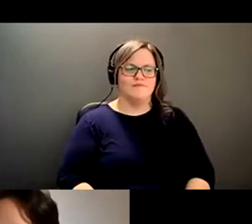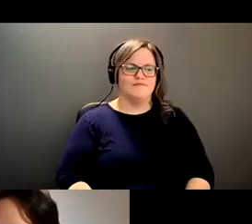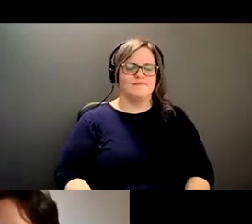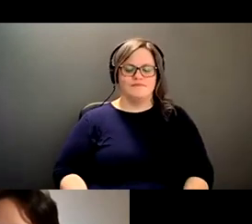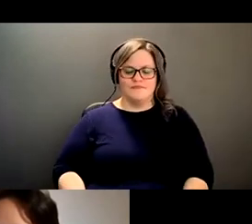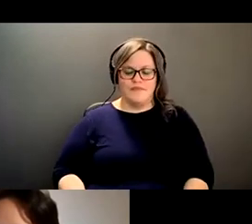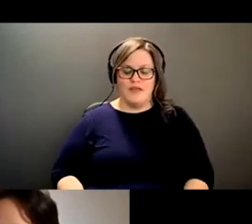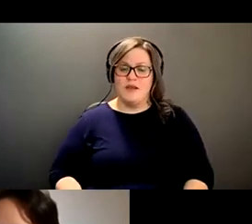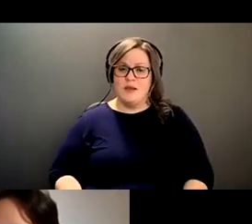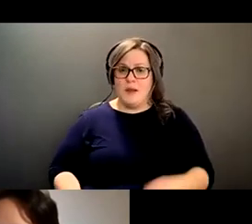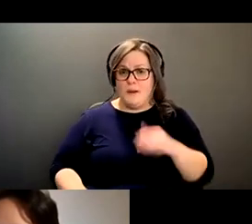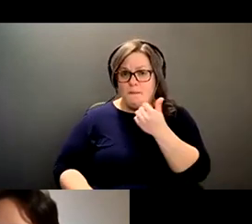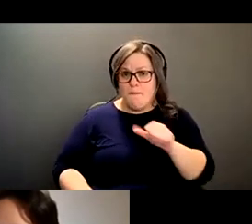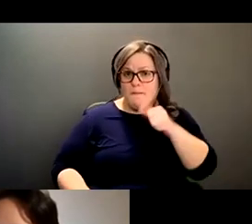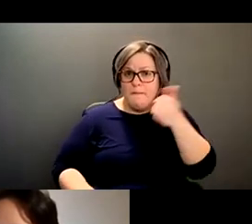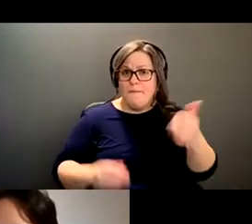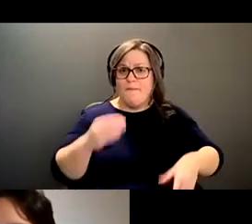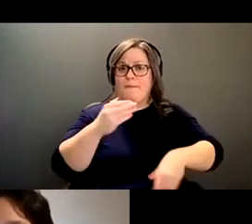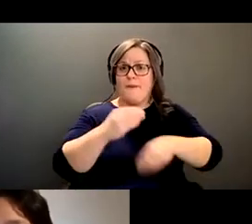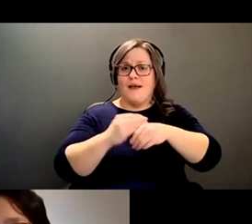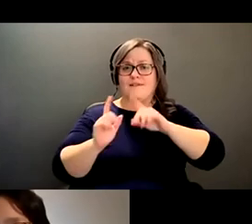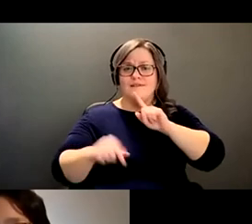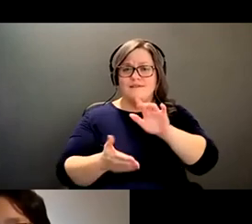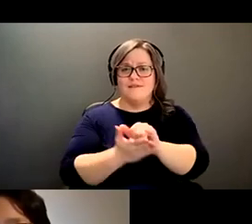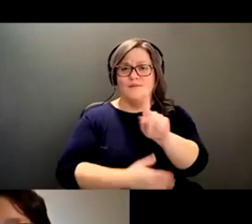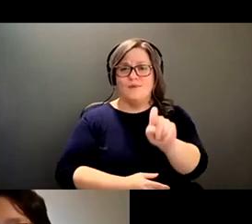it. Anyone else have anything to add on that one?